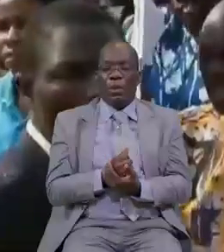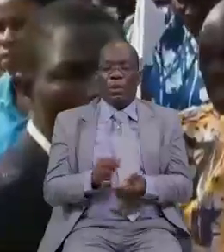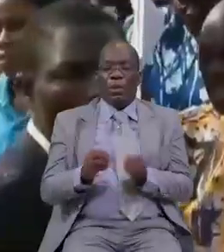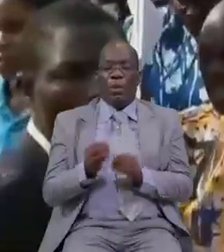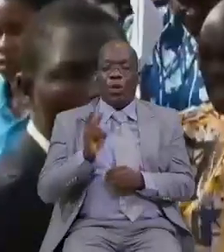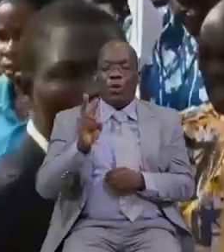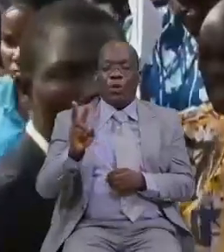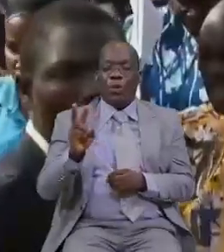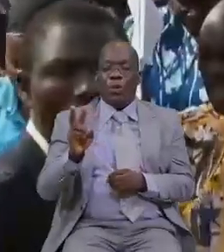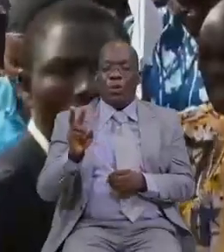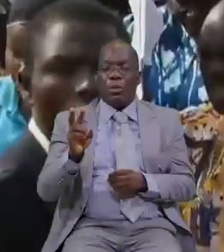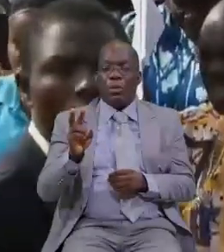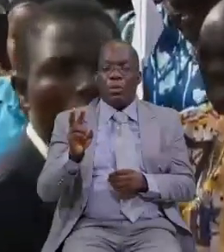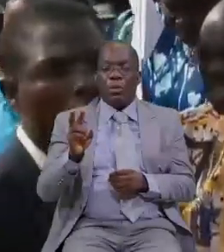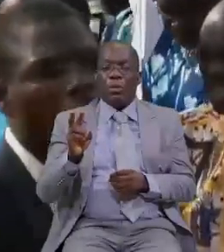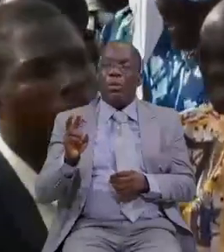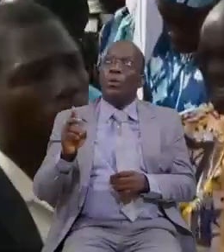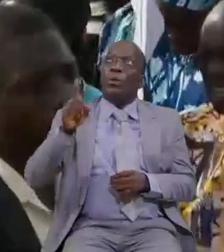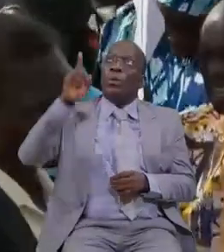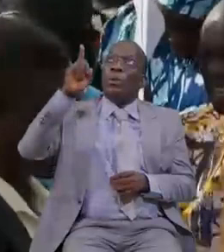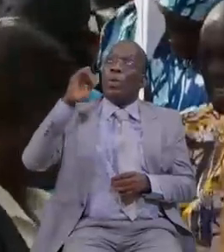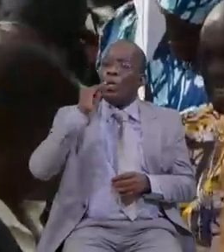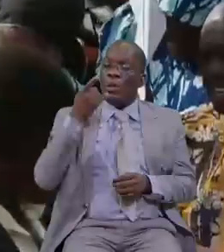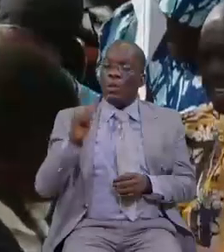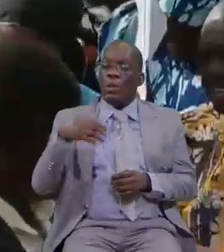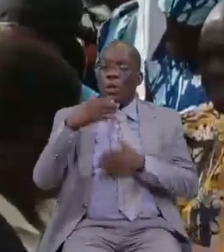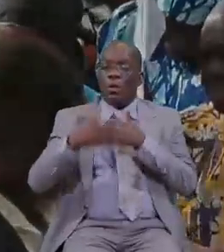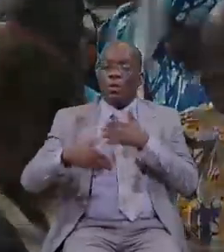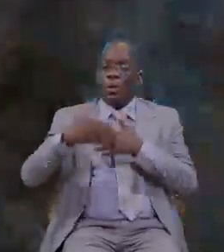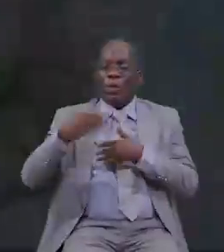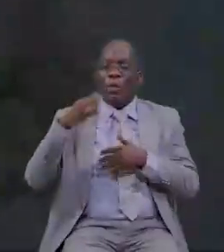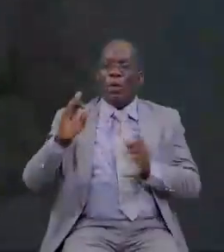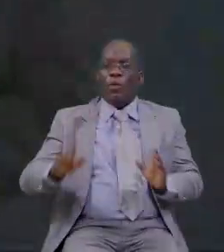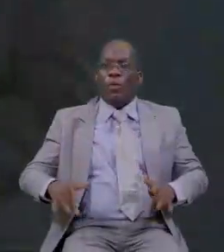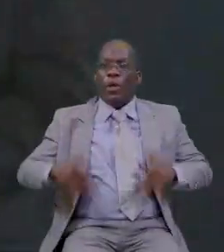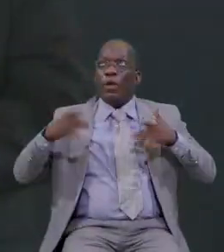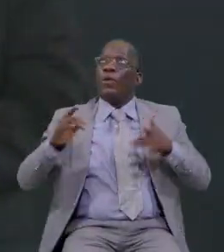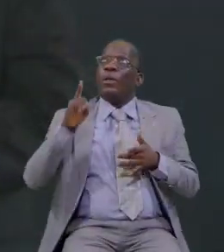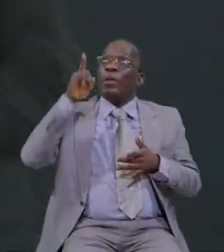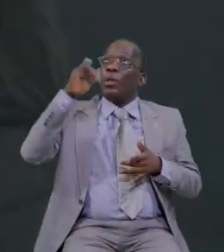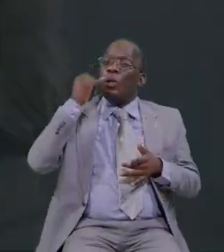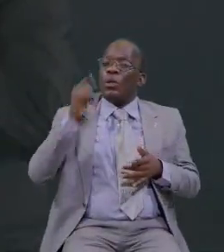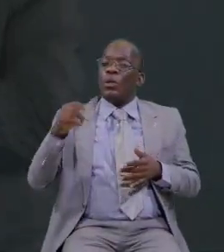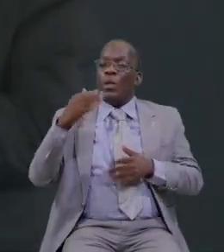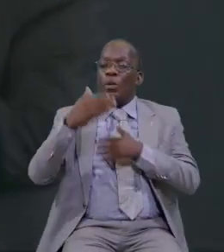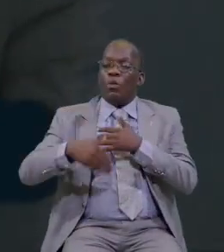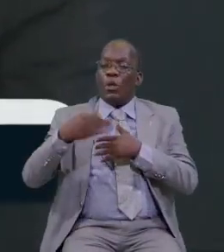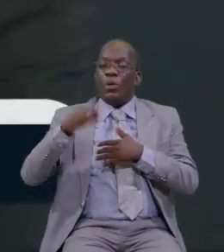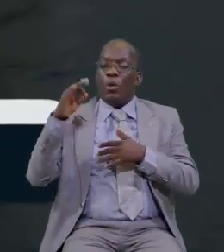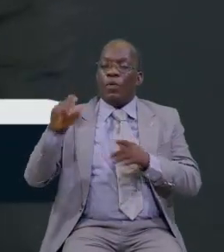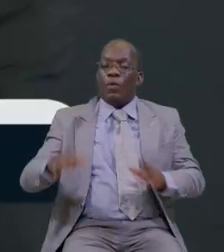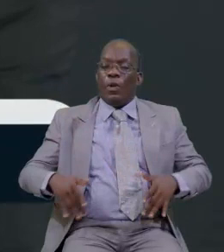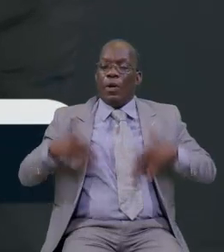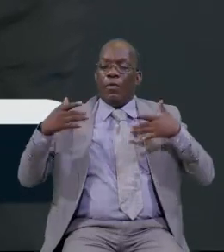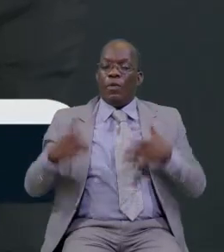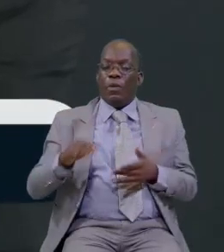two, he is the bread of life. He is the bread of life. And look at John